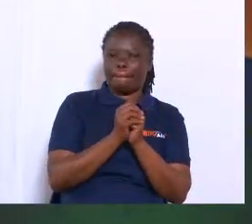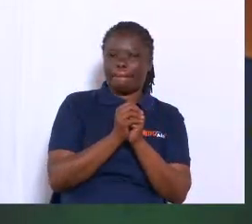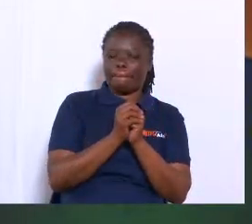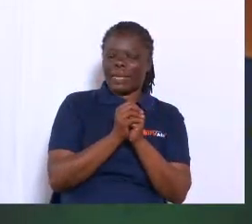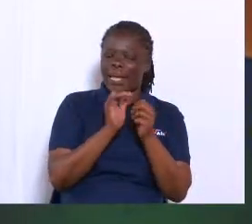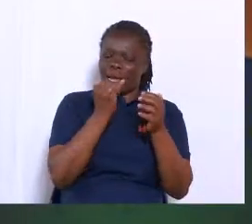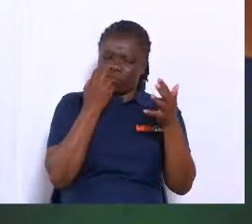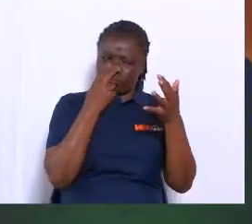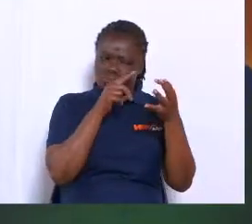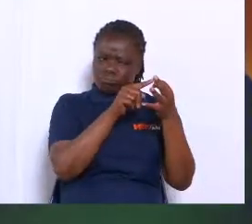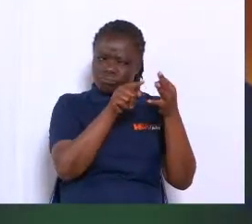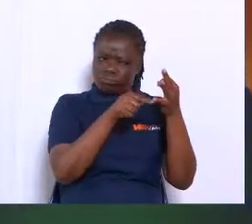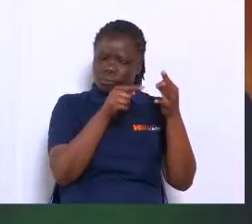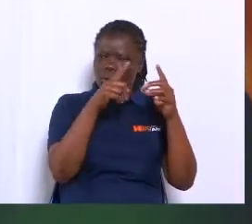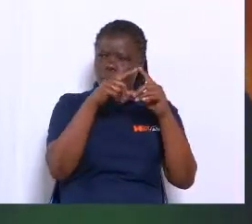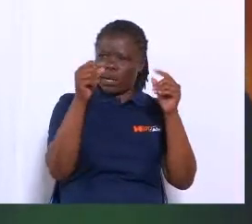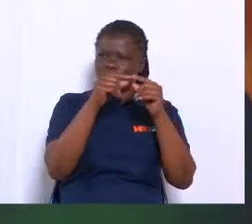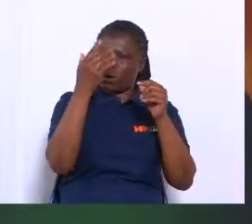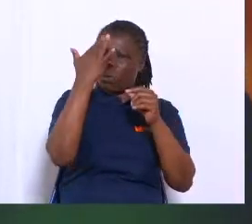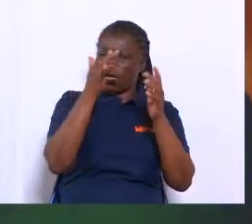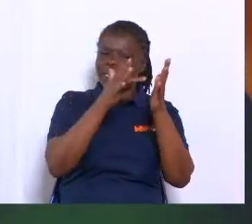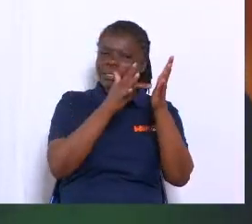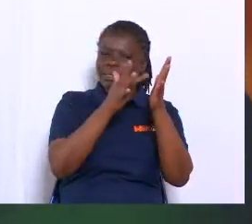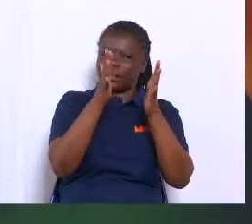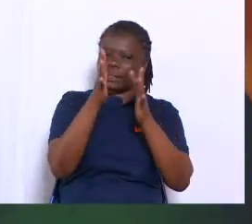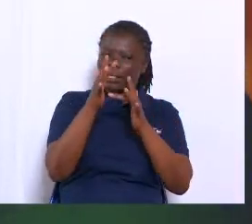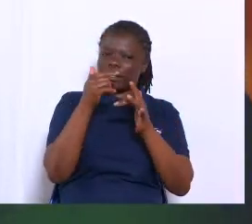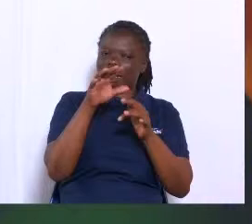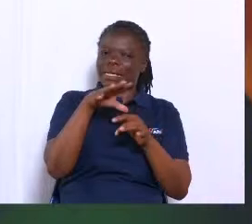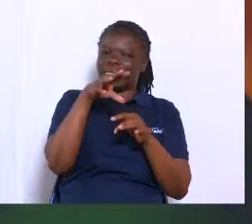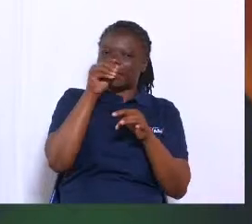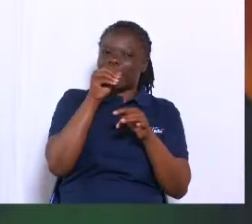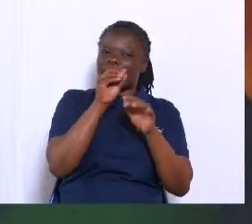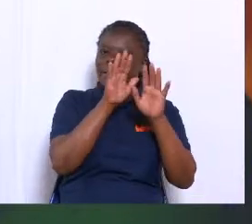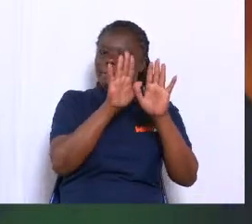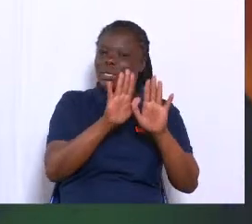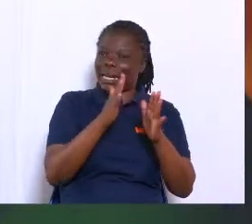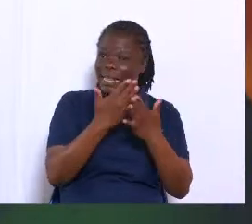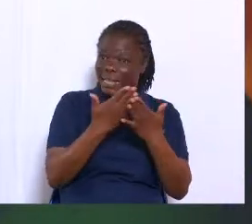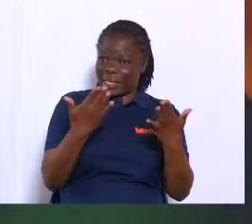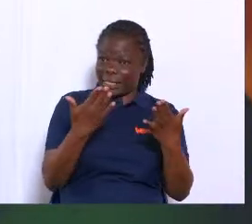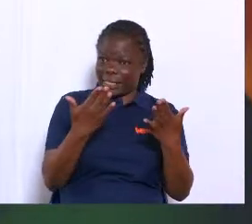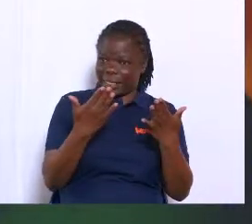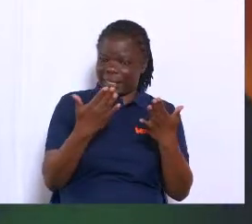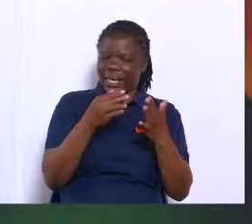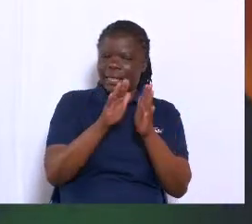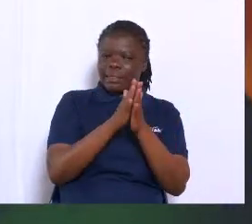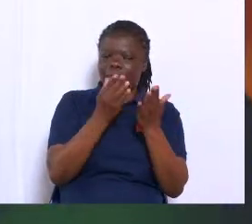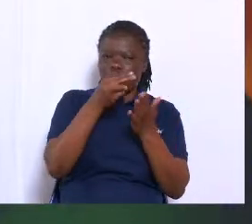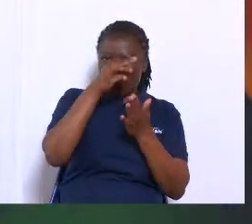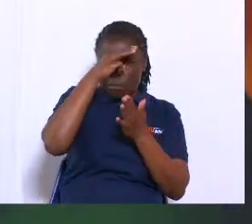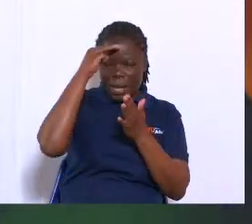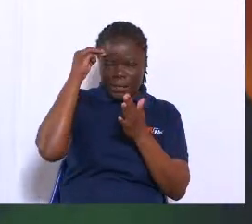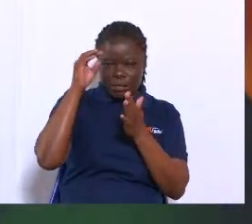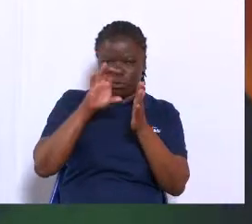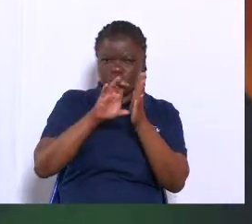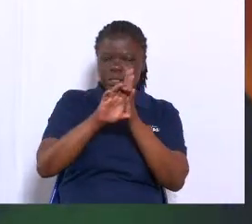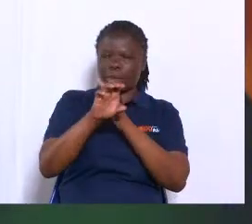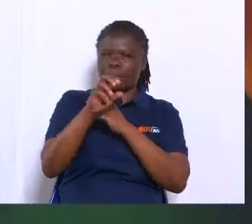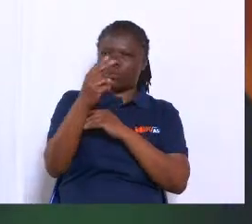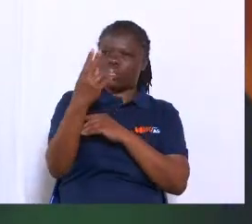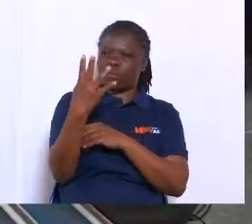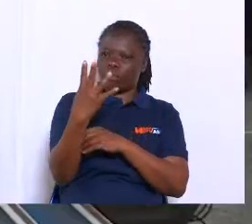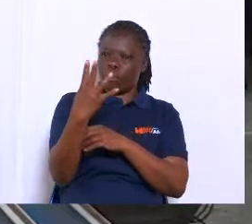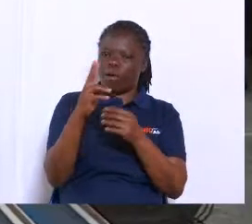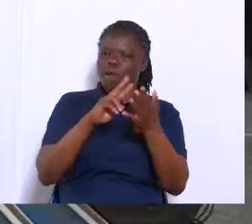those. Why does Jesus say take heed? Matthew chapter 24 and verse